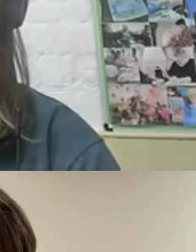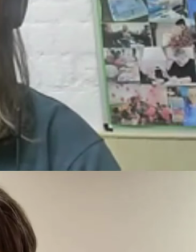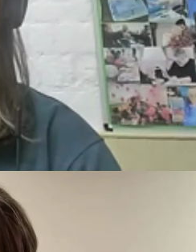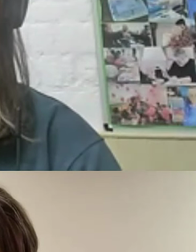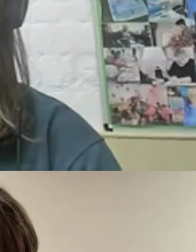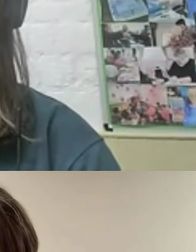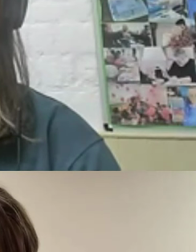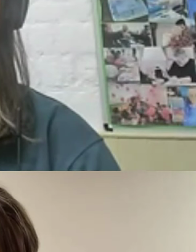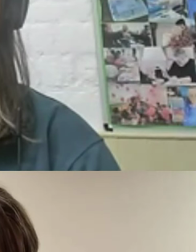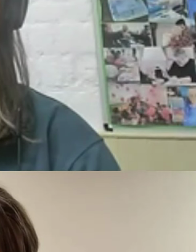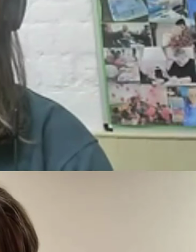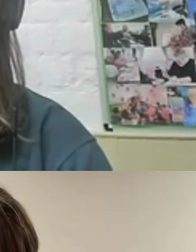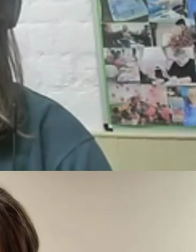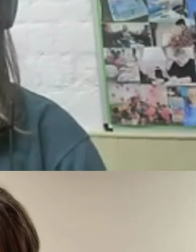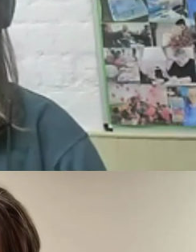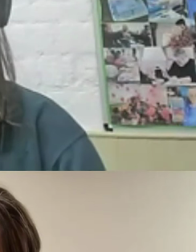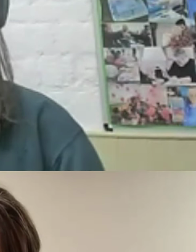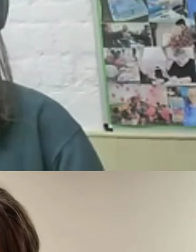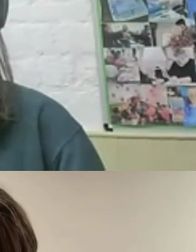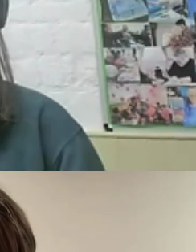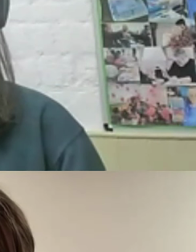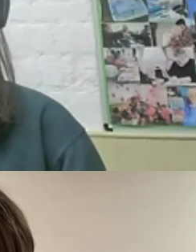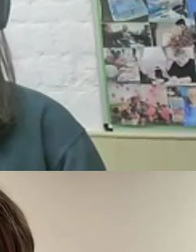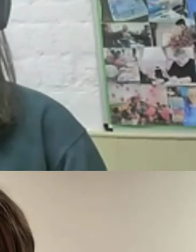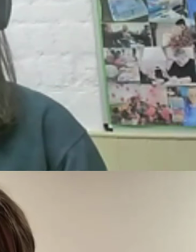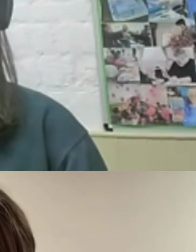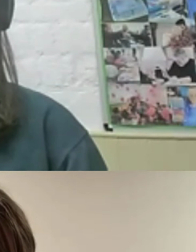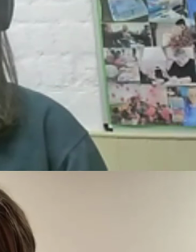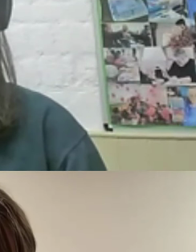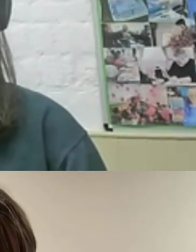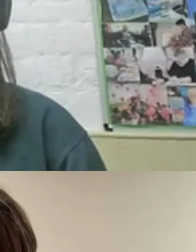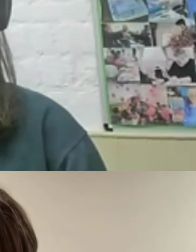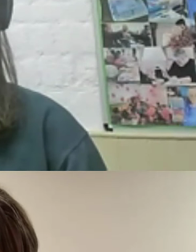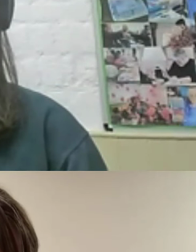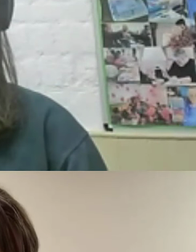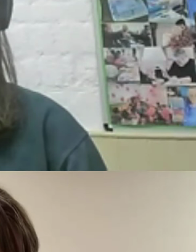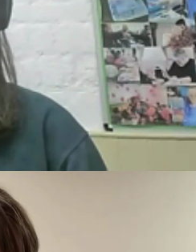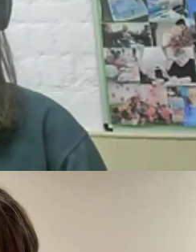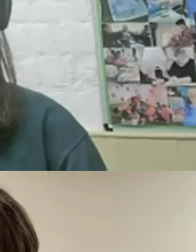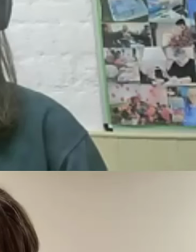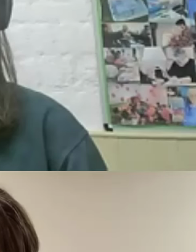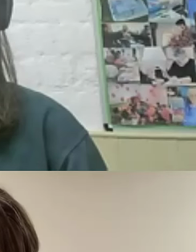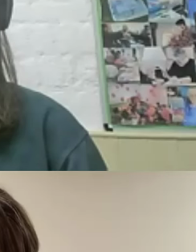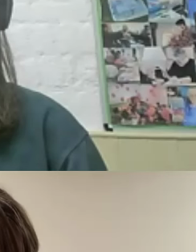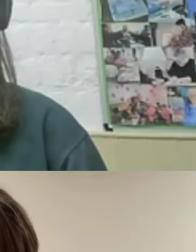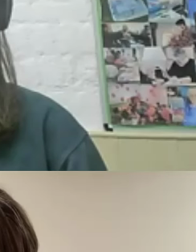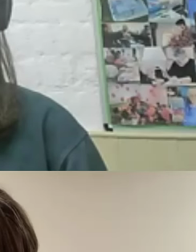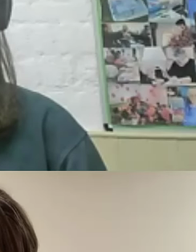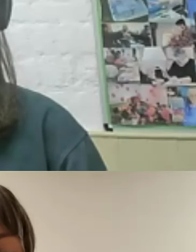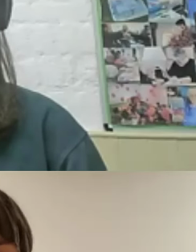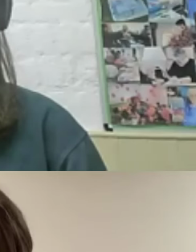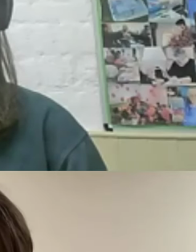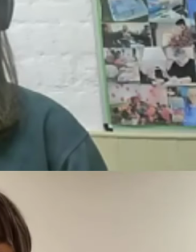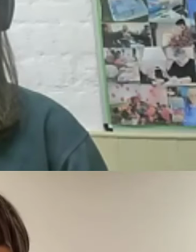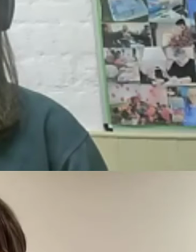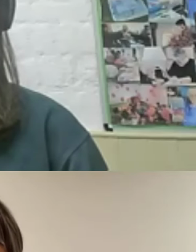organization because, as I said, there's 3 to 4 of us, full-time equivalent. But and we have a huge team of freelancers.